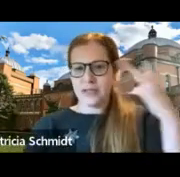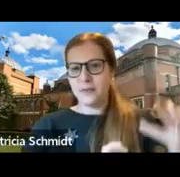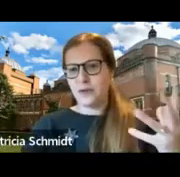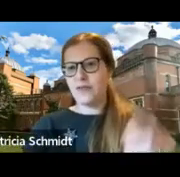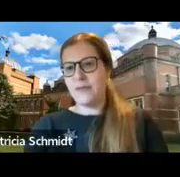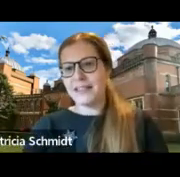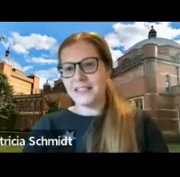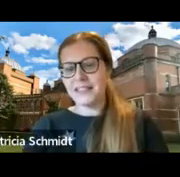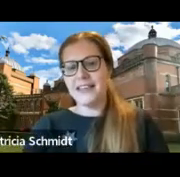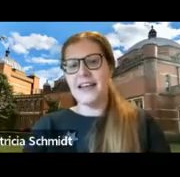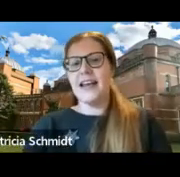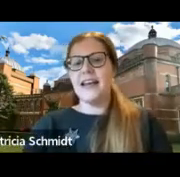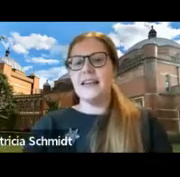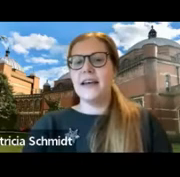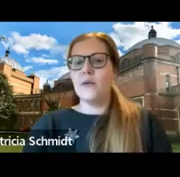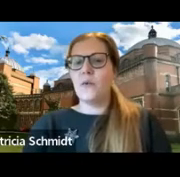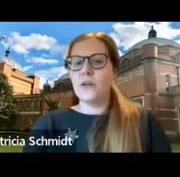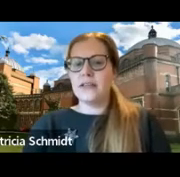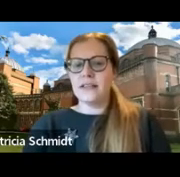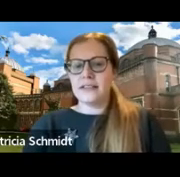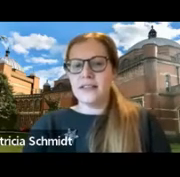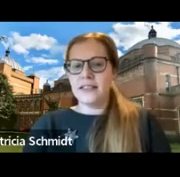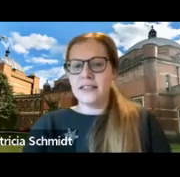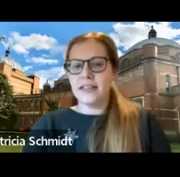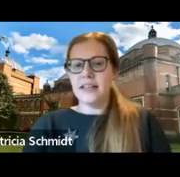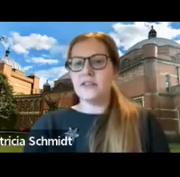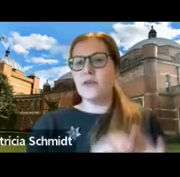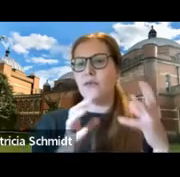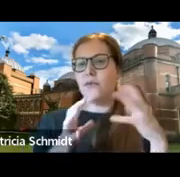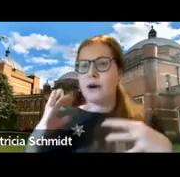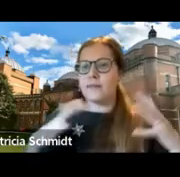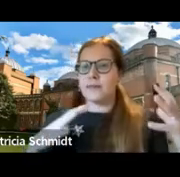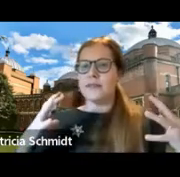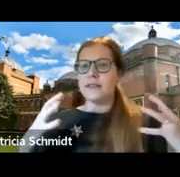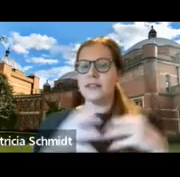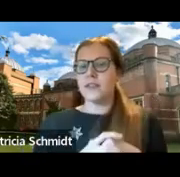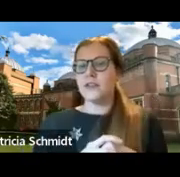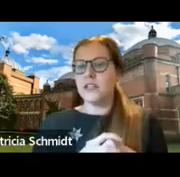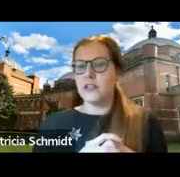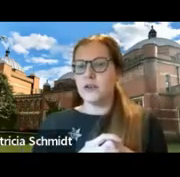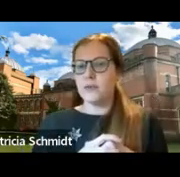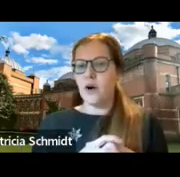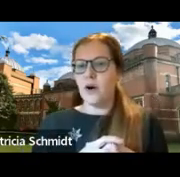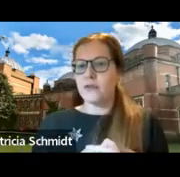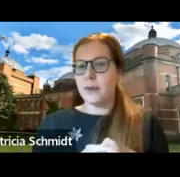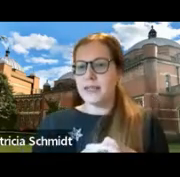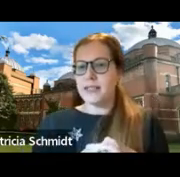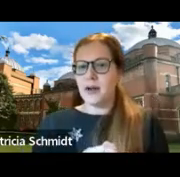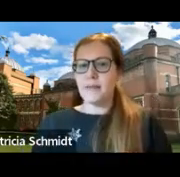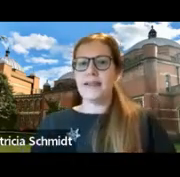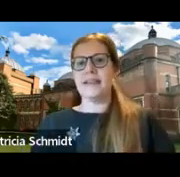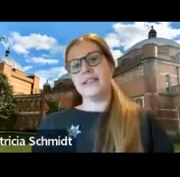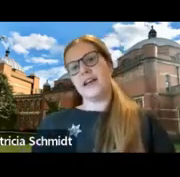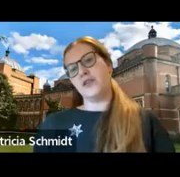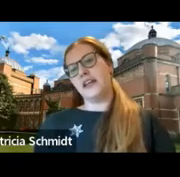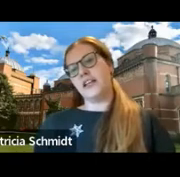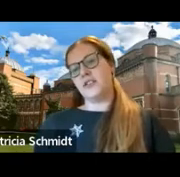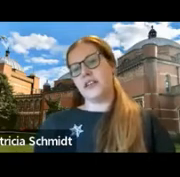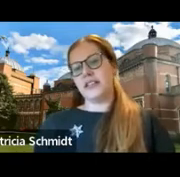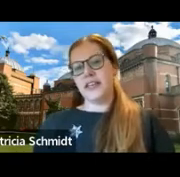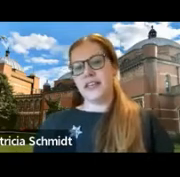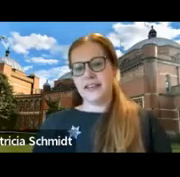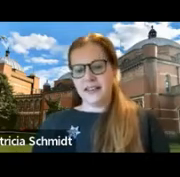form, of course, some form of matter, then what this does, it deforms this continuum of space-time. And this is kind